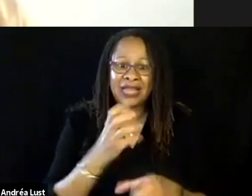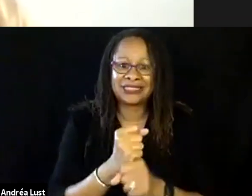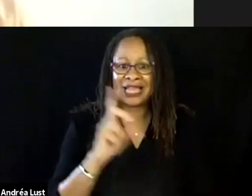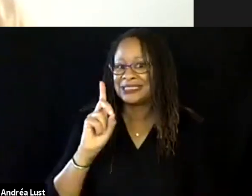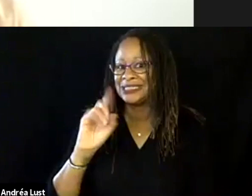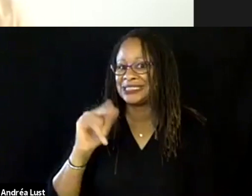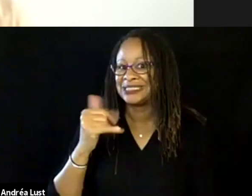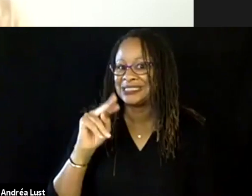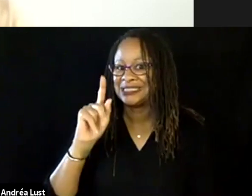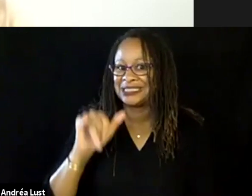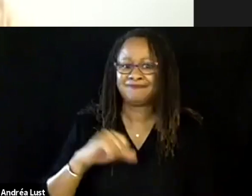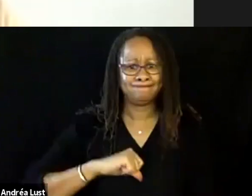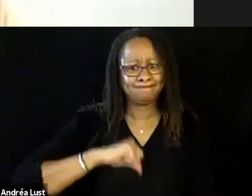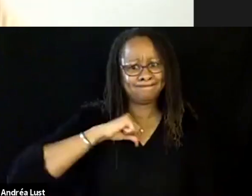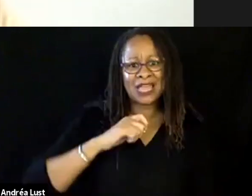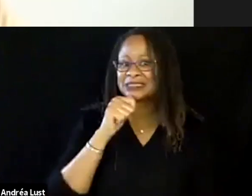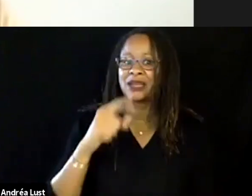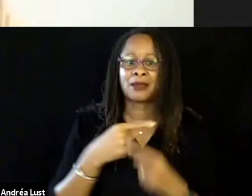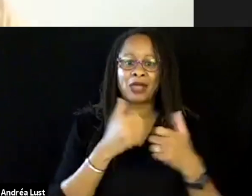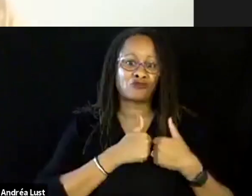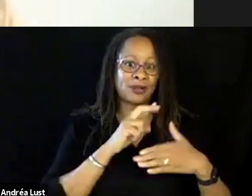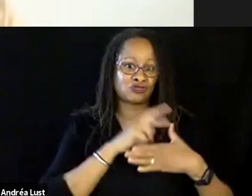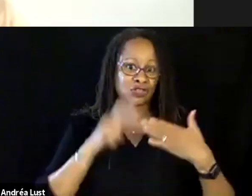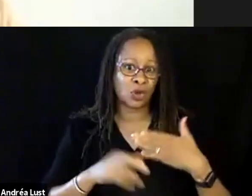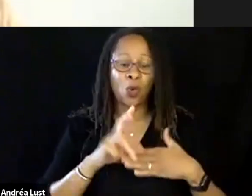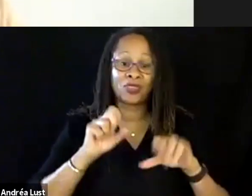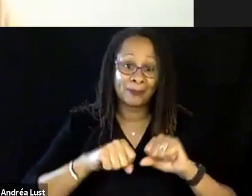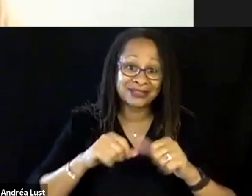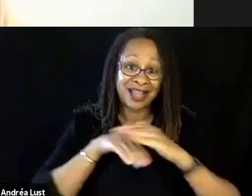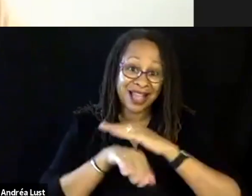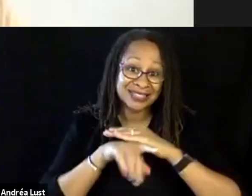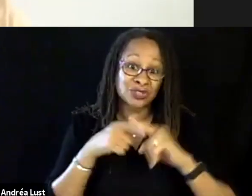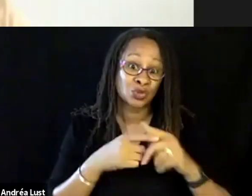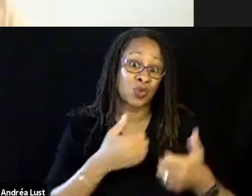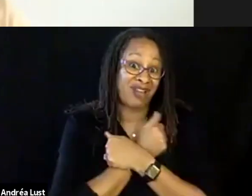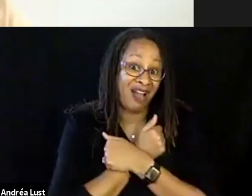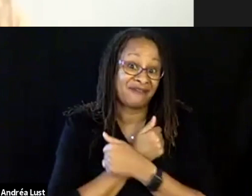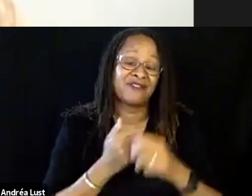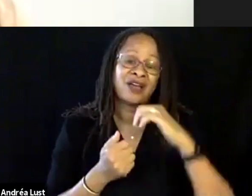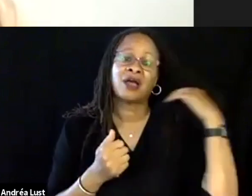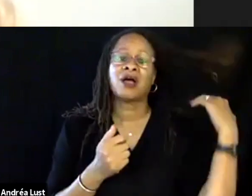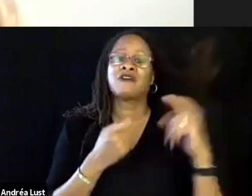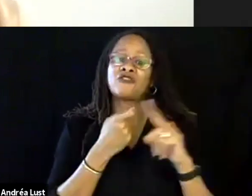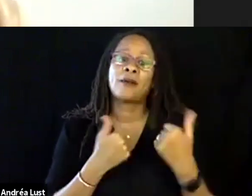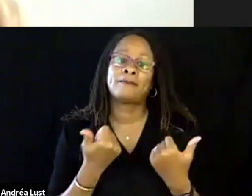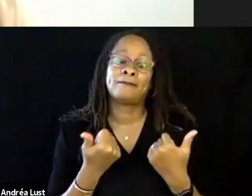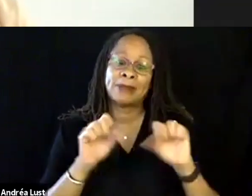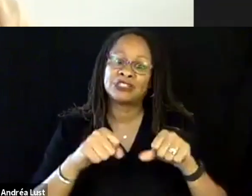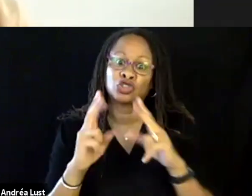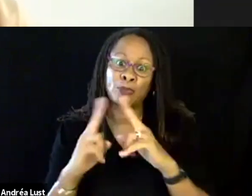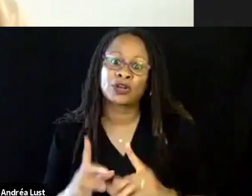mean, it wasn't even just about the romantic outcome, the possibility and access to love from a potential romantic partner. It